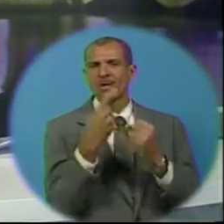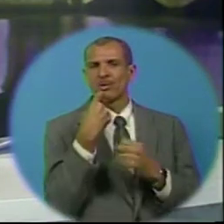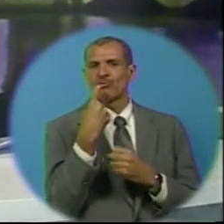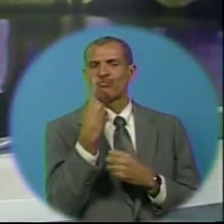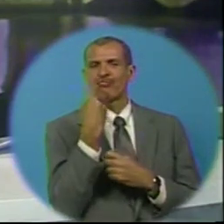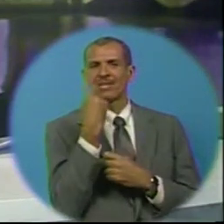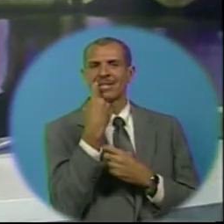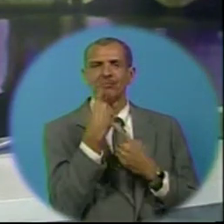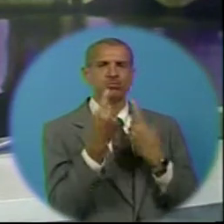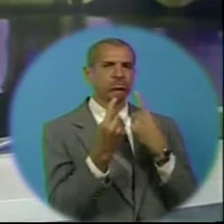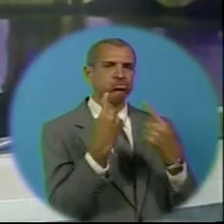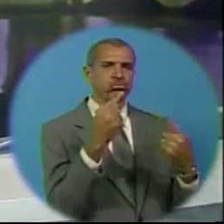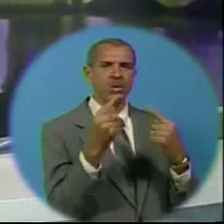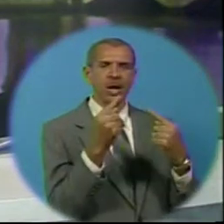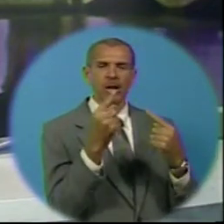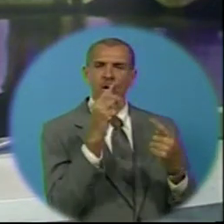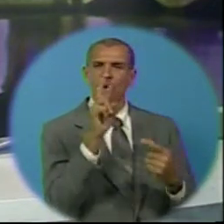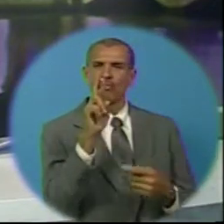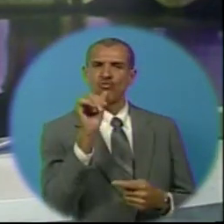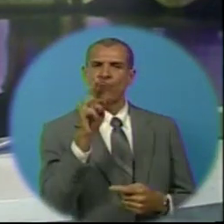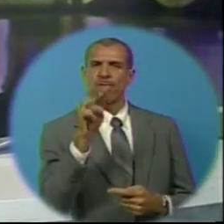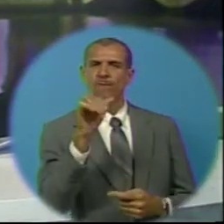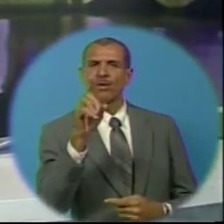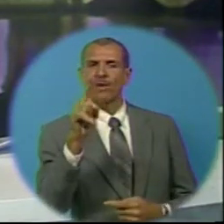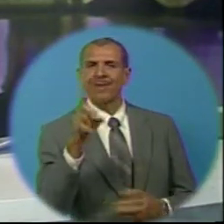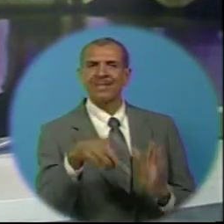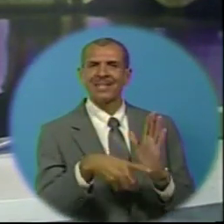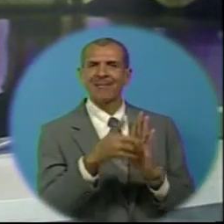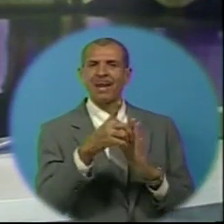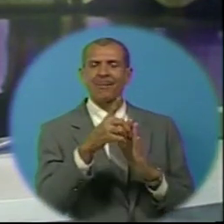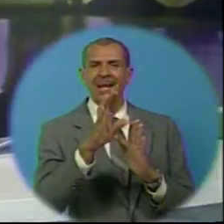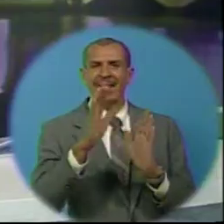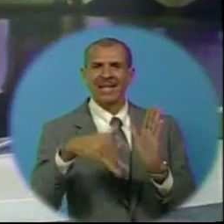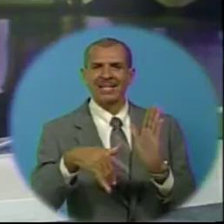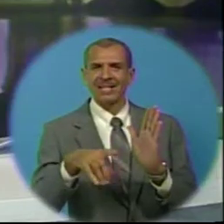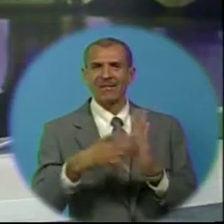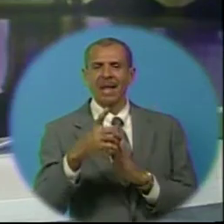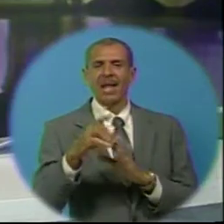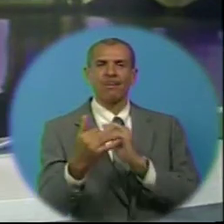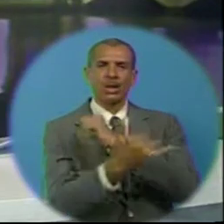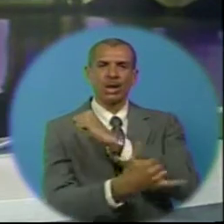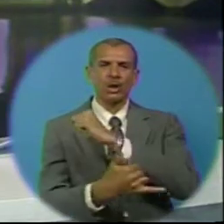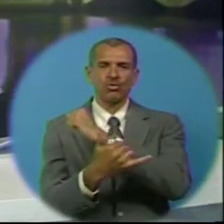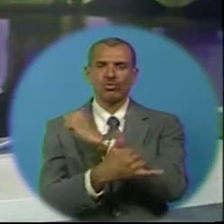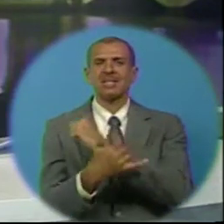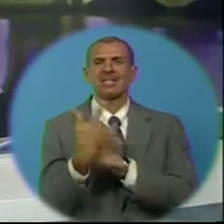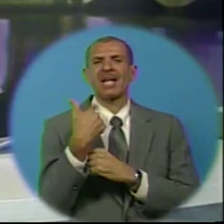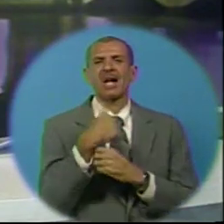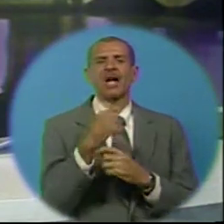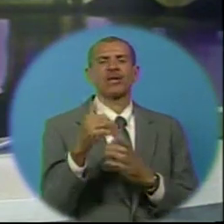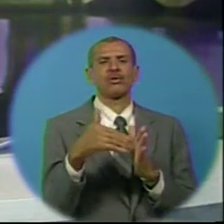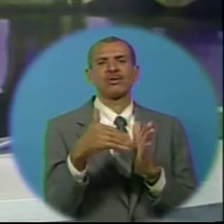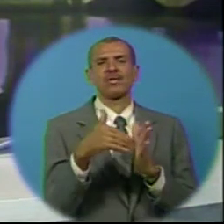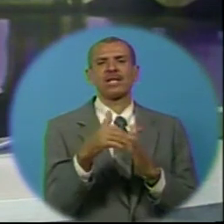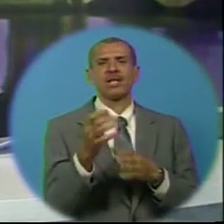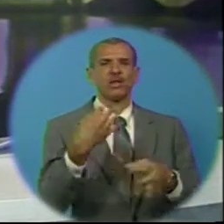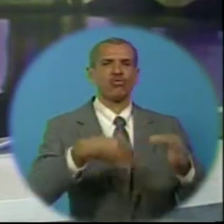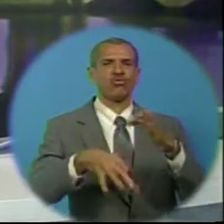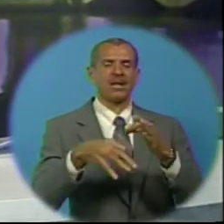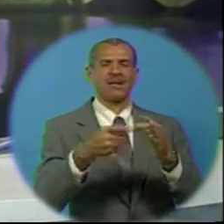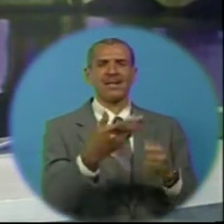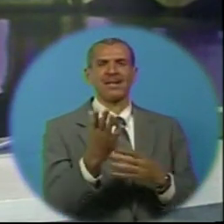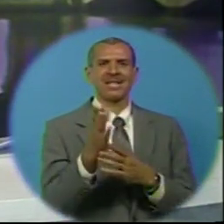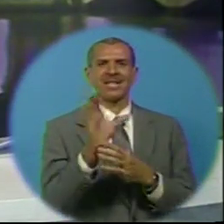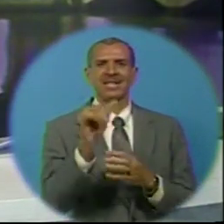recently made for a review of the more developed and lesser developed country designations often used in trade matters